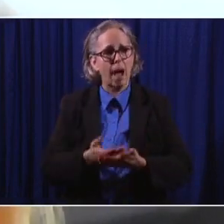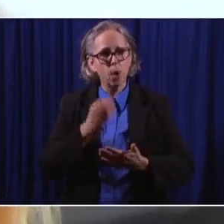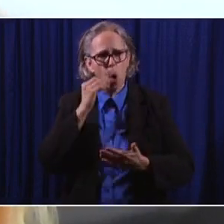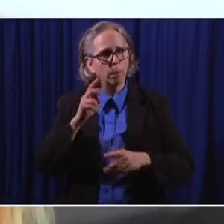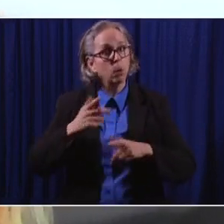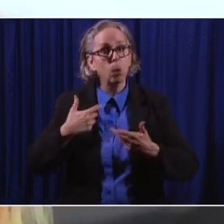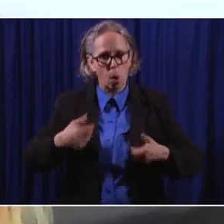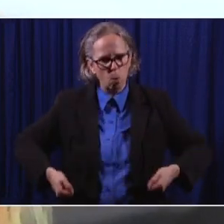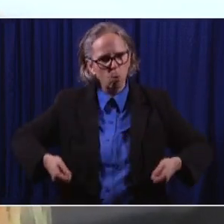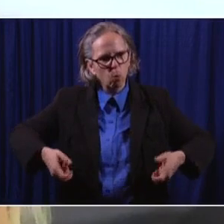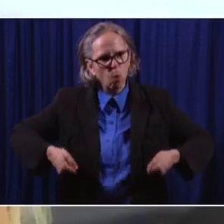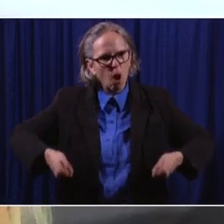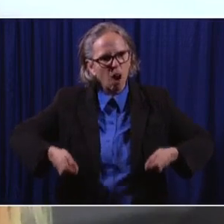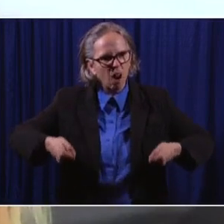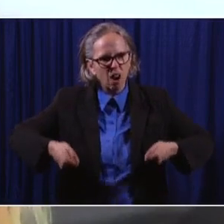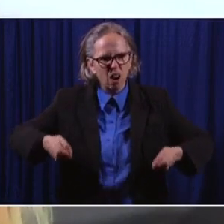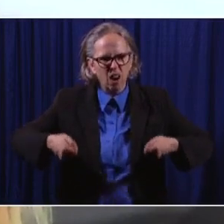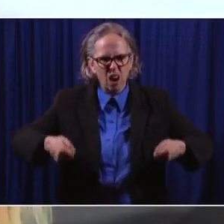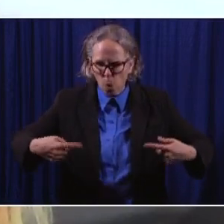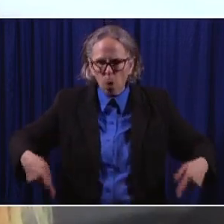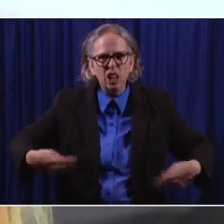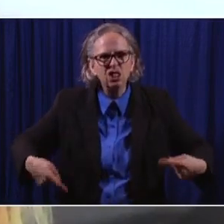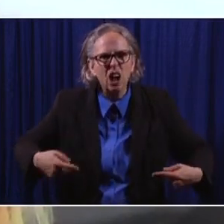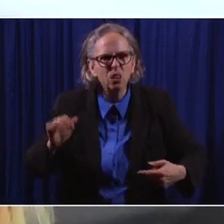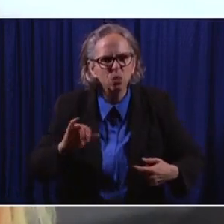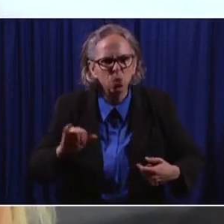a wheelchair for longer distances.